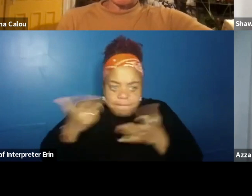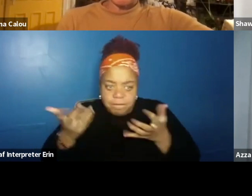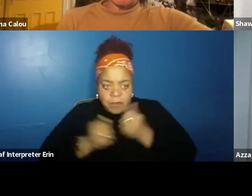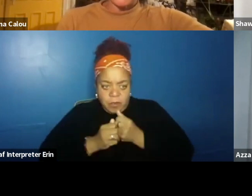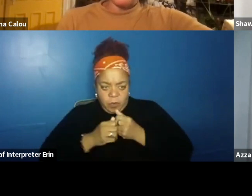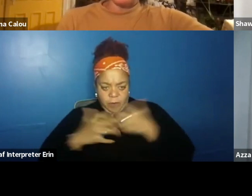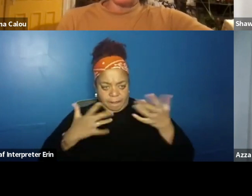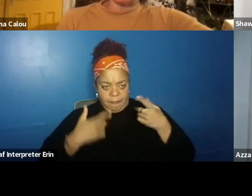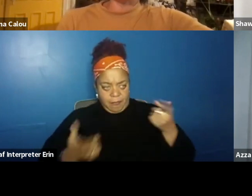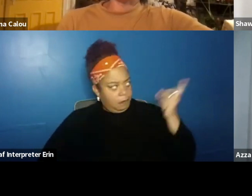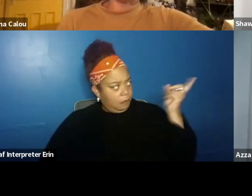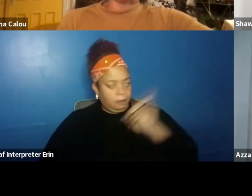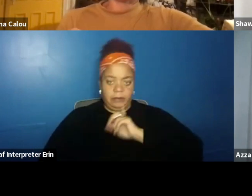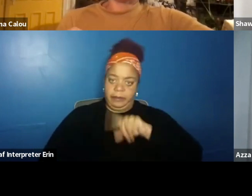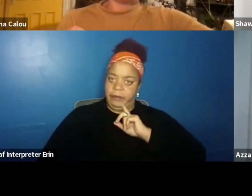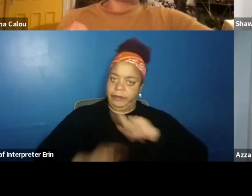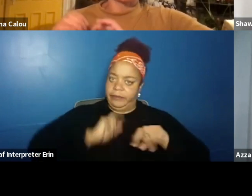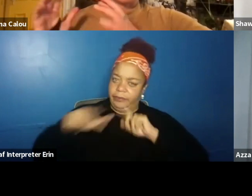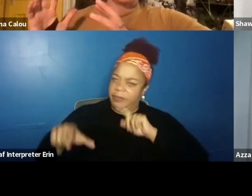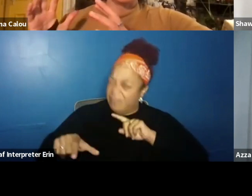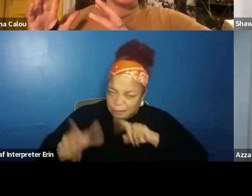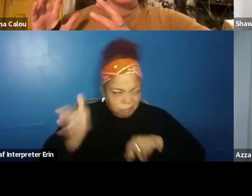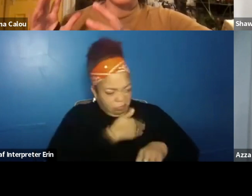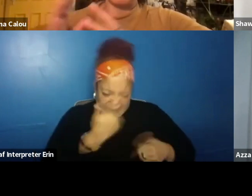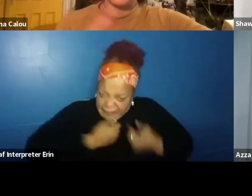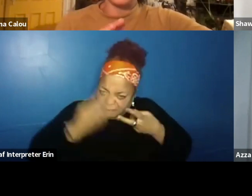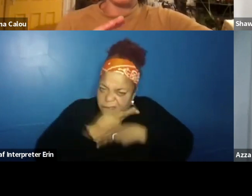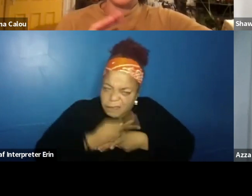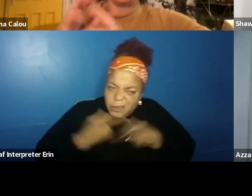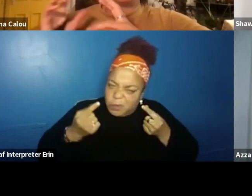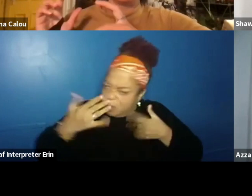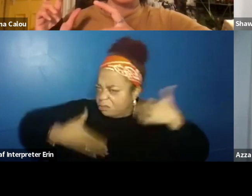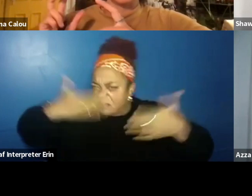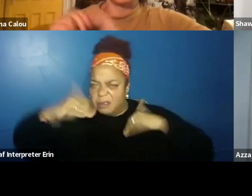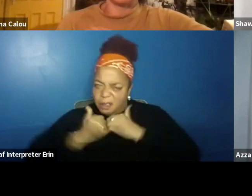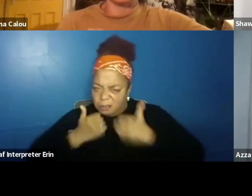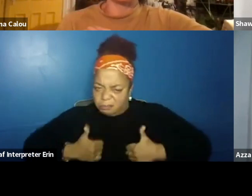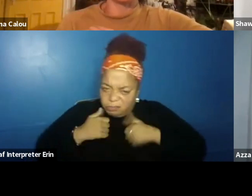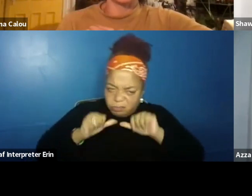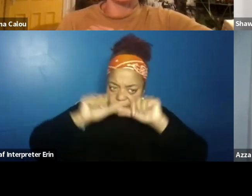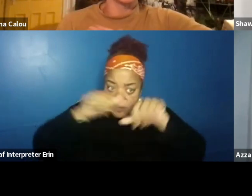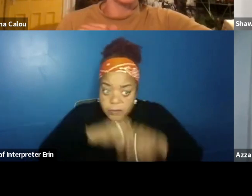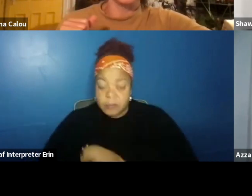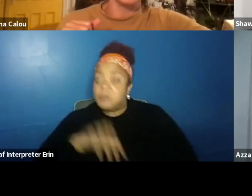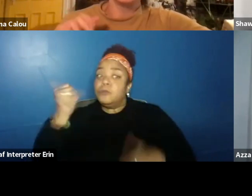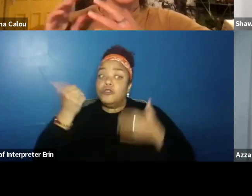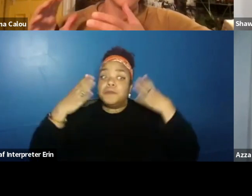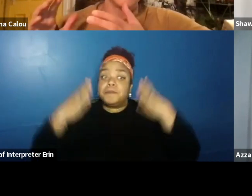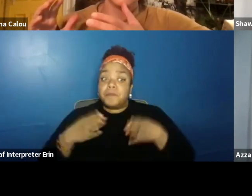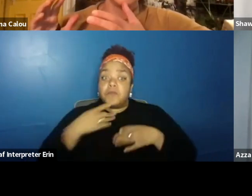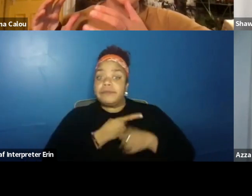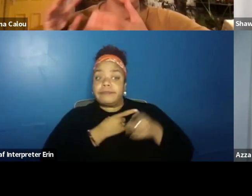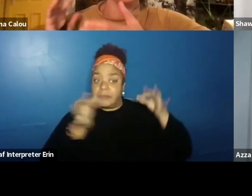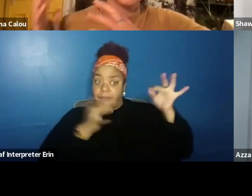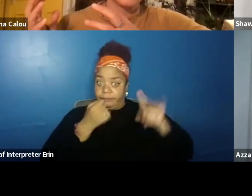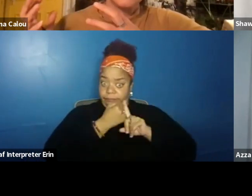So once somebody else defines the crisis event itself for you, and imminent risk is defined by somebody who doesn't know you, who's not